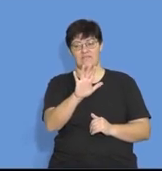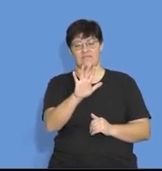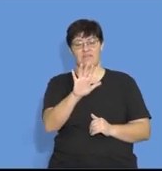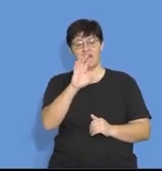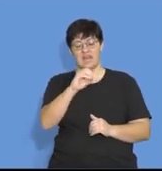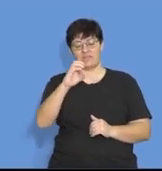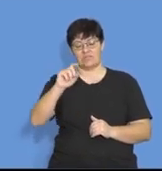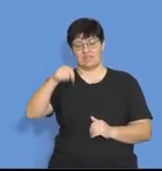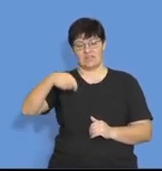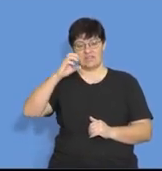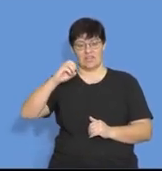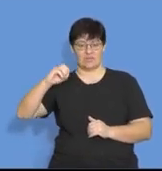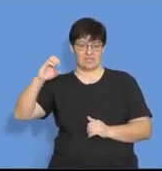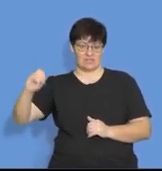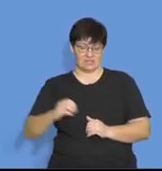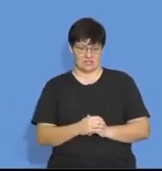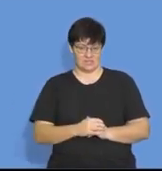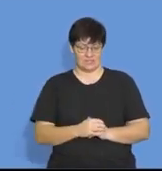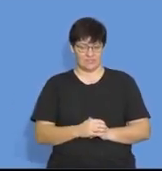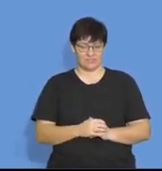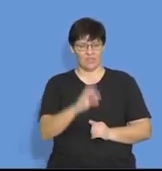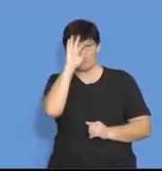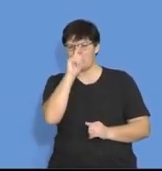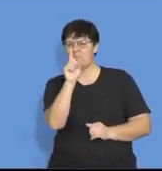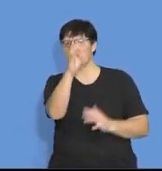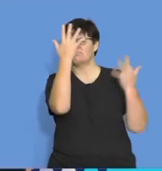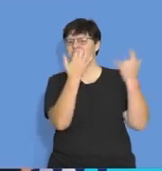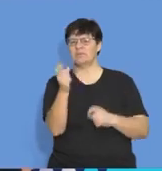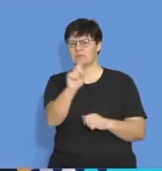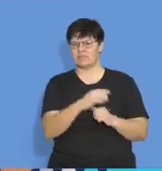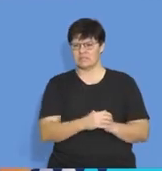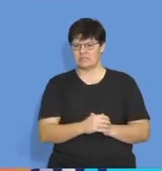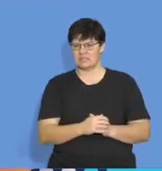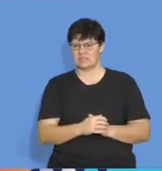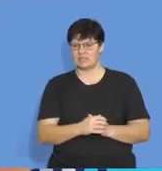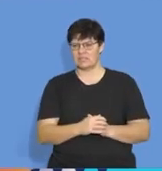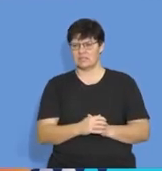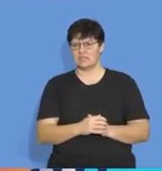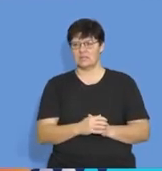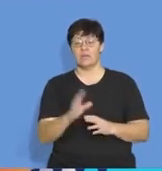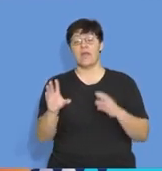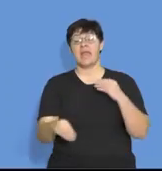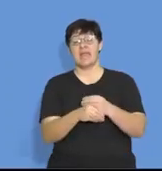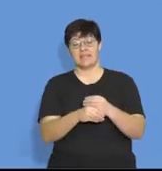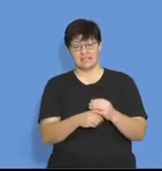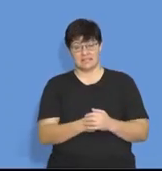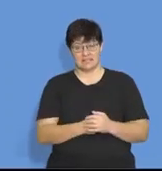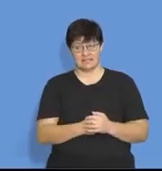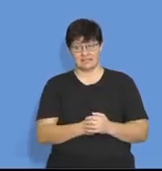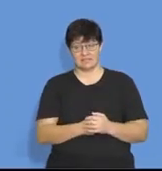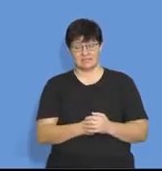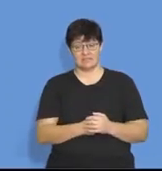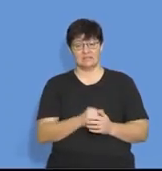500,000 Rand. So what do you remember in this calculation? You add